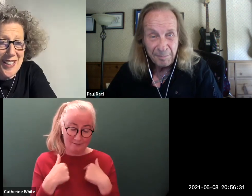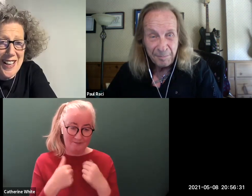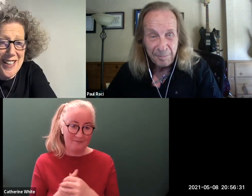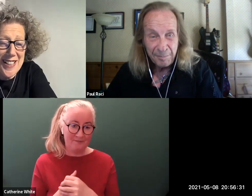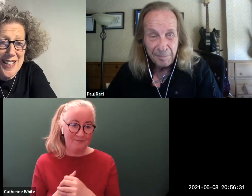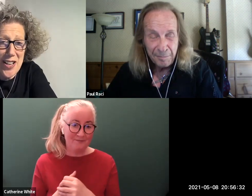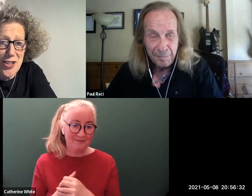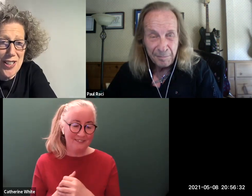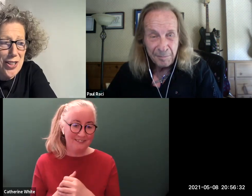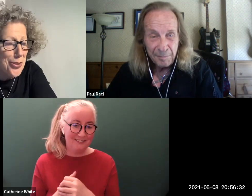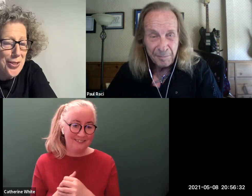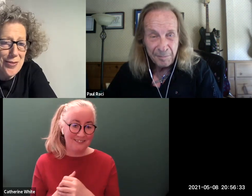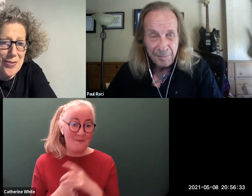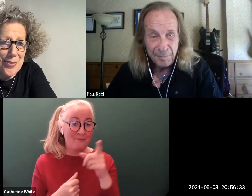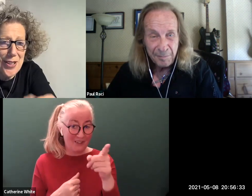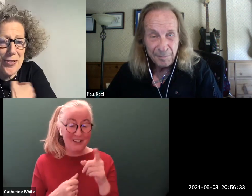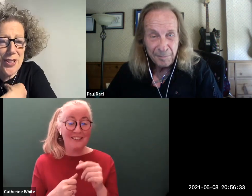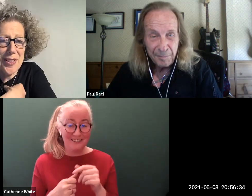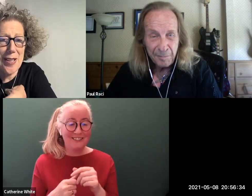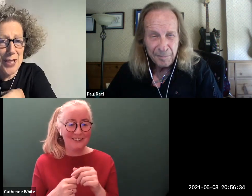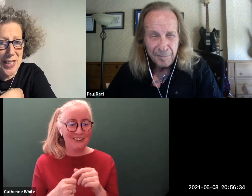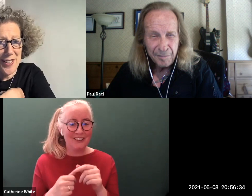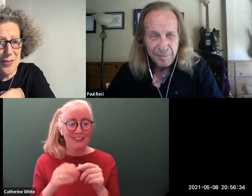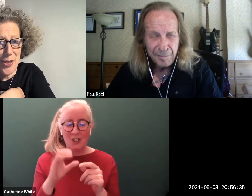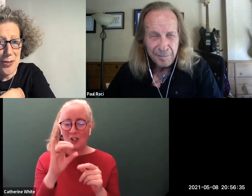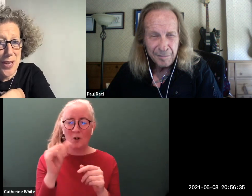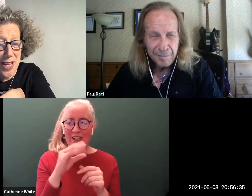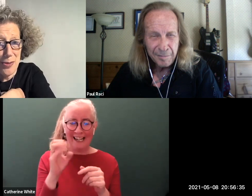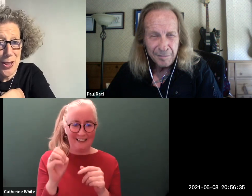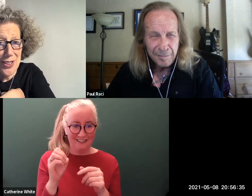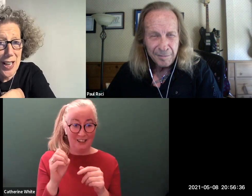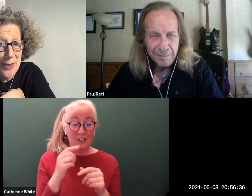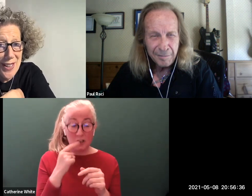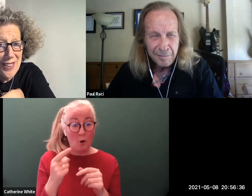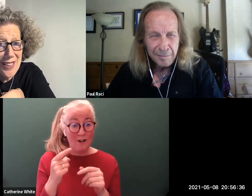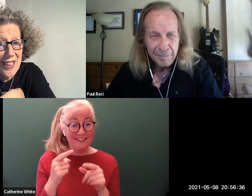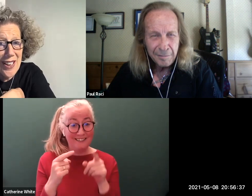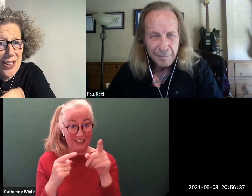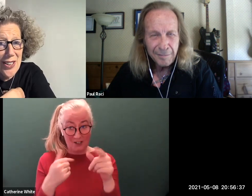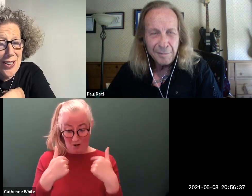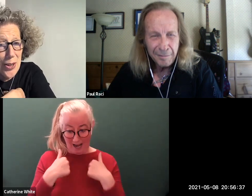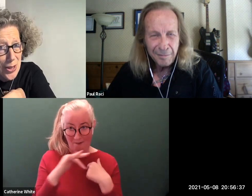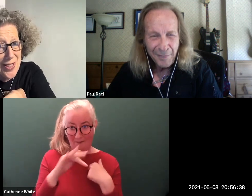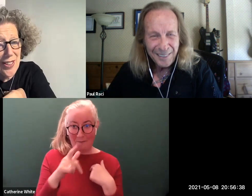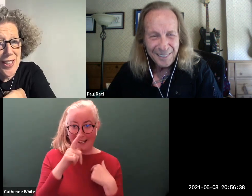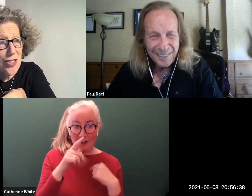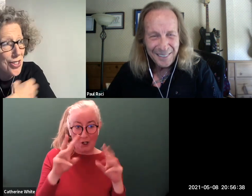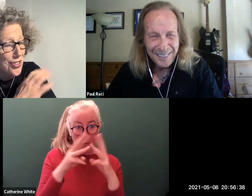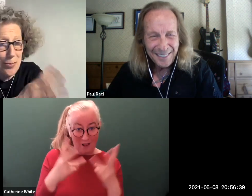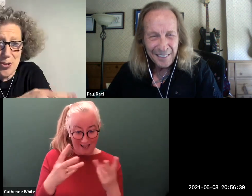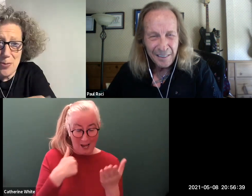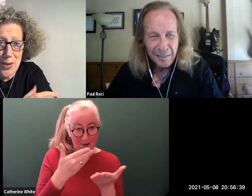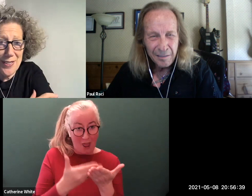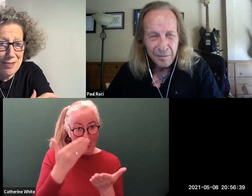So essentially, don't for somebody, if you like, from the hearing world like me, who is learning,